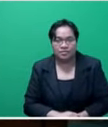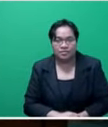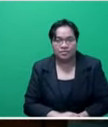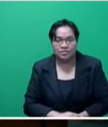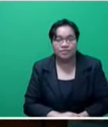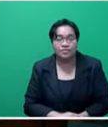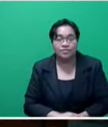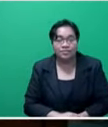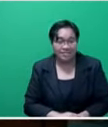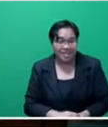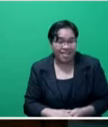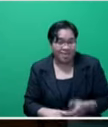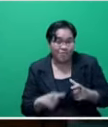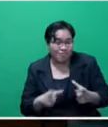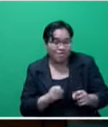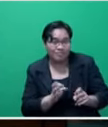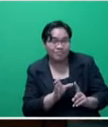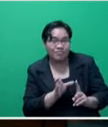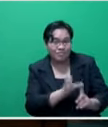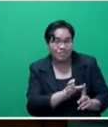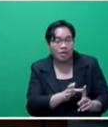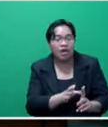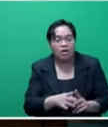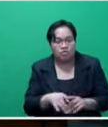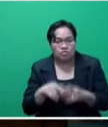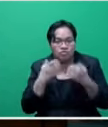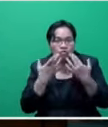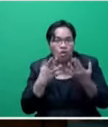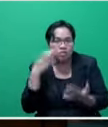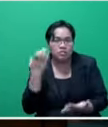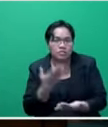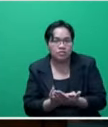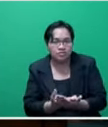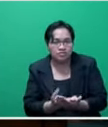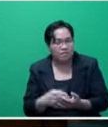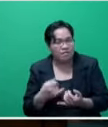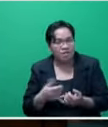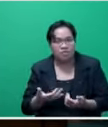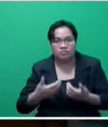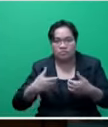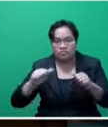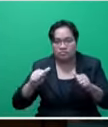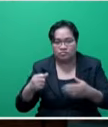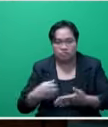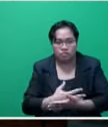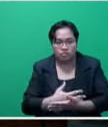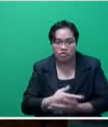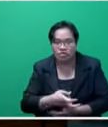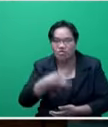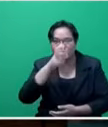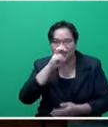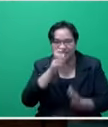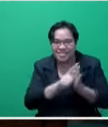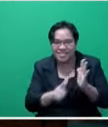The containment of this deadly disease is indeed a test of the effectiveness of the COVID-19 safe restrictions and